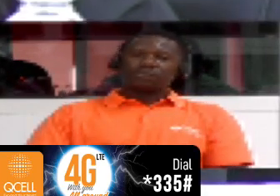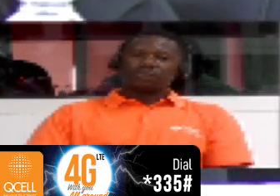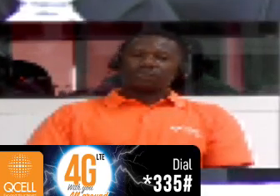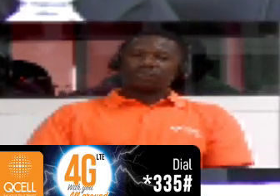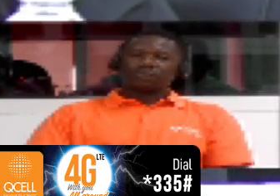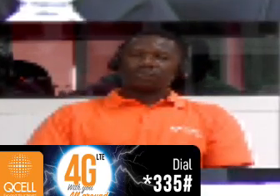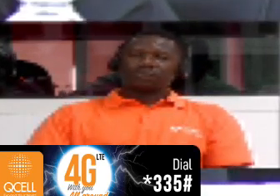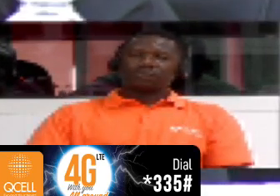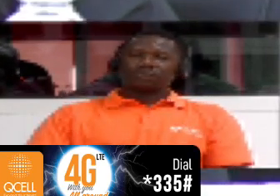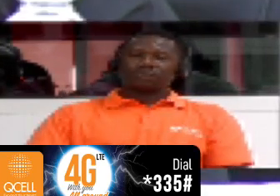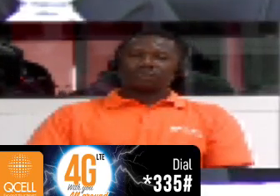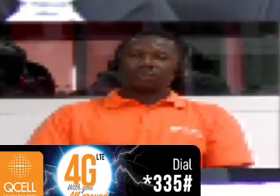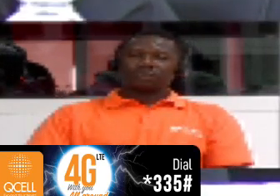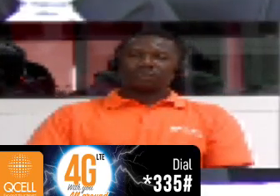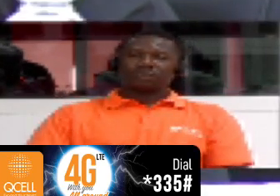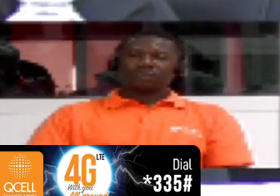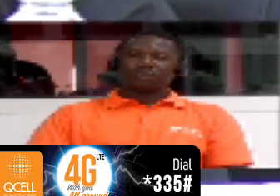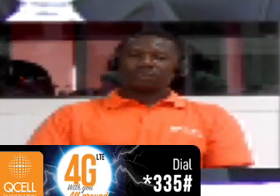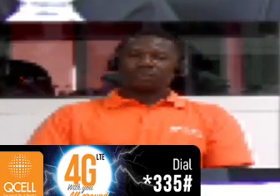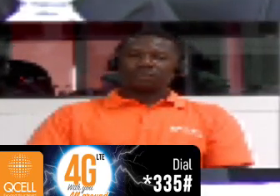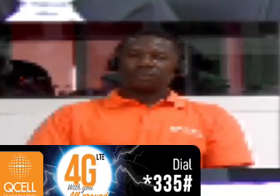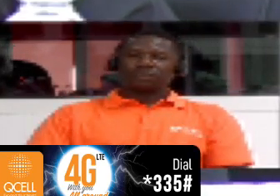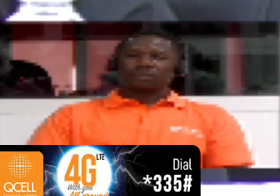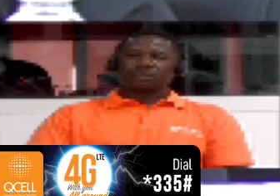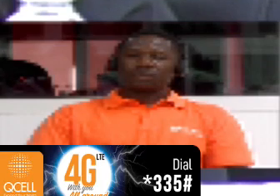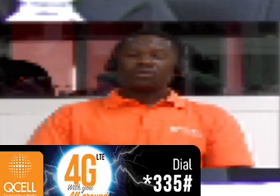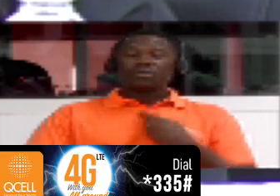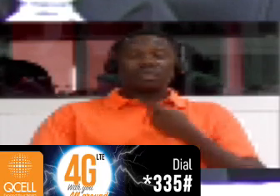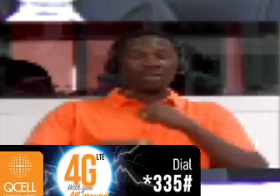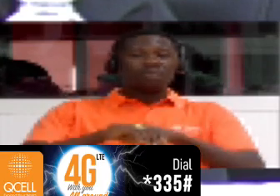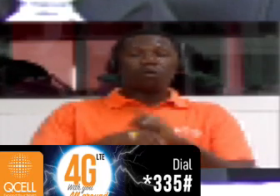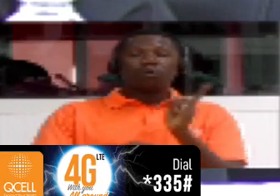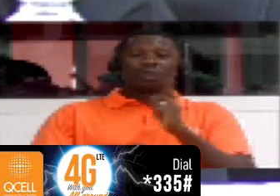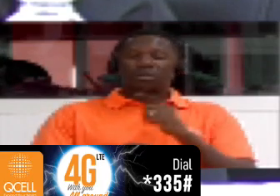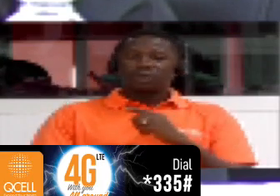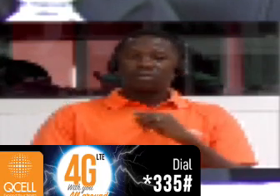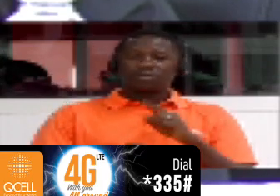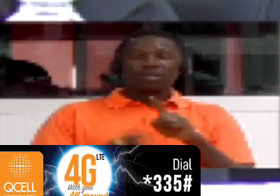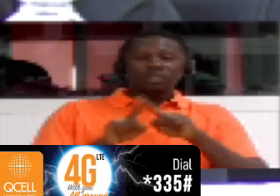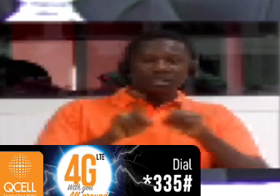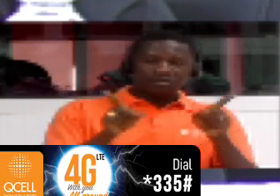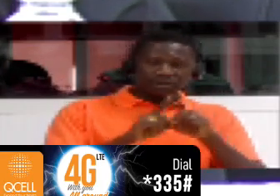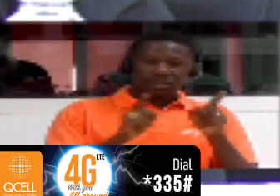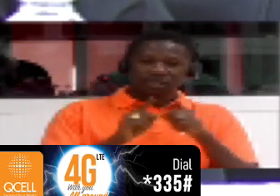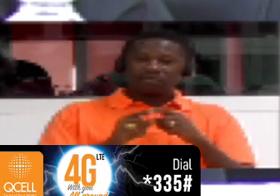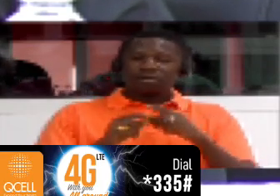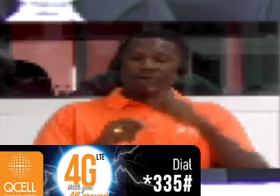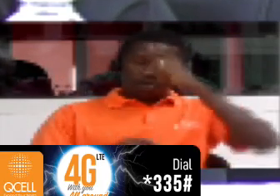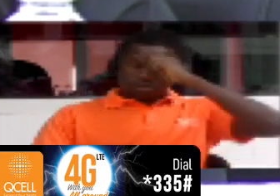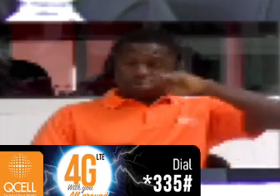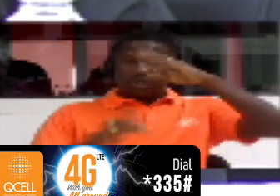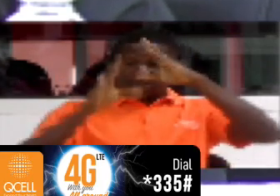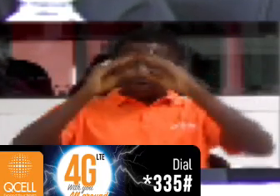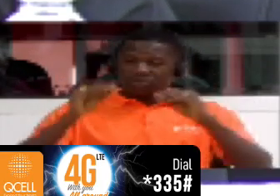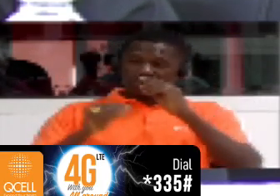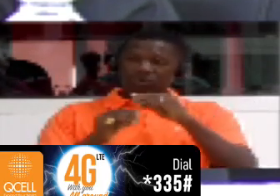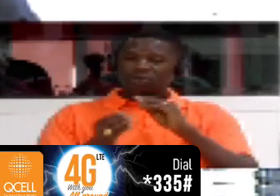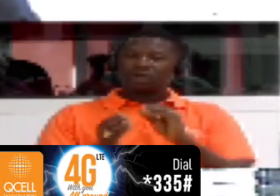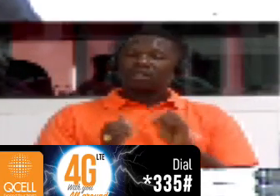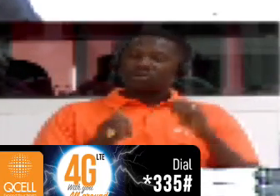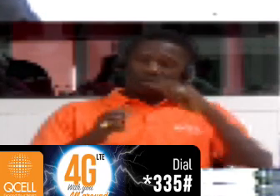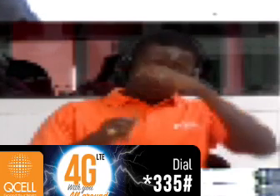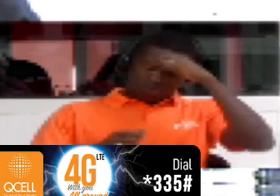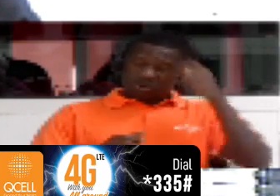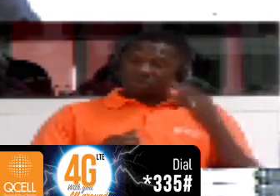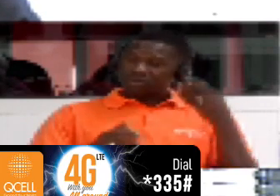And during this time, what are the various stations that you were attached to? with the PIU. O